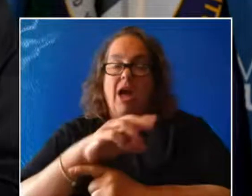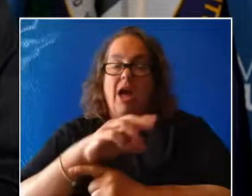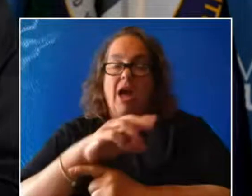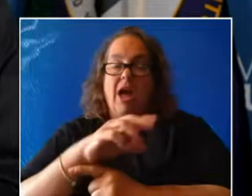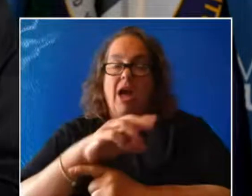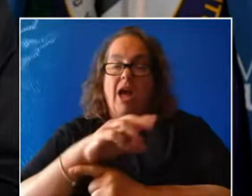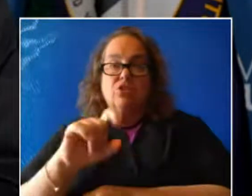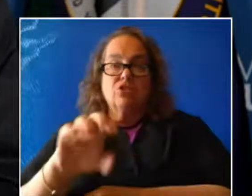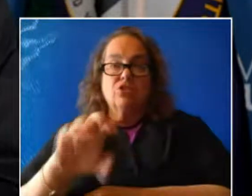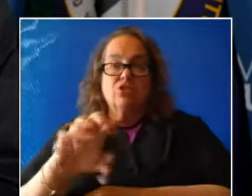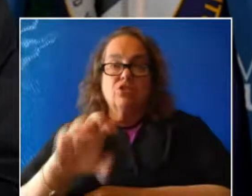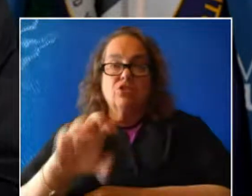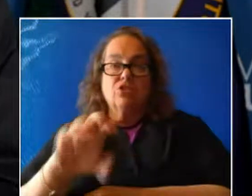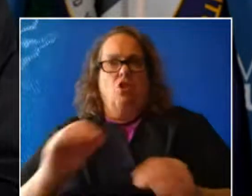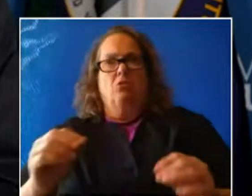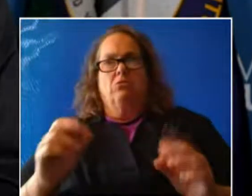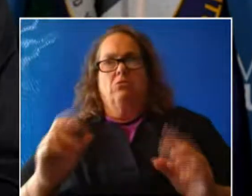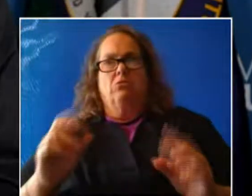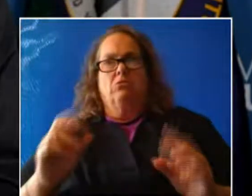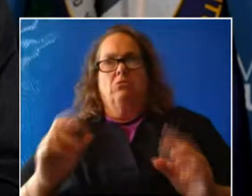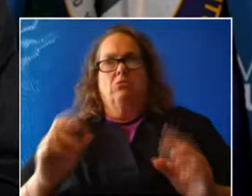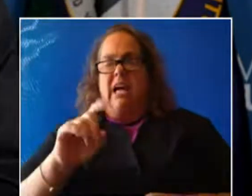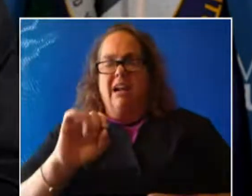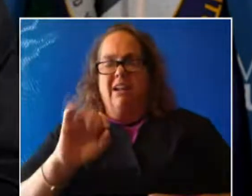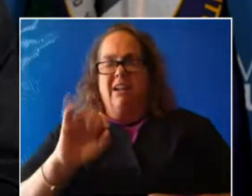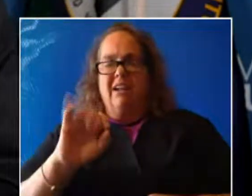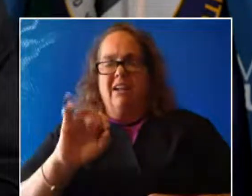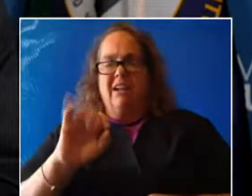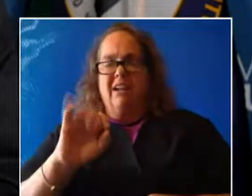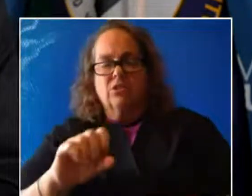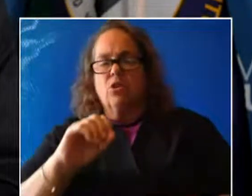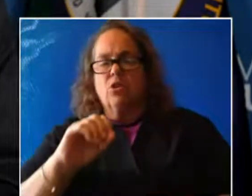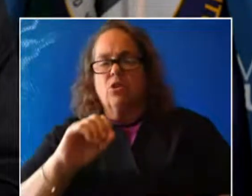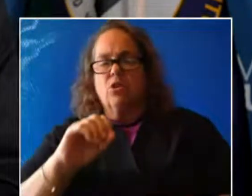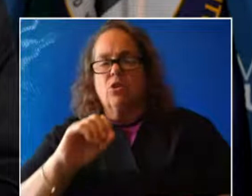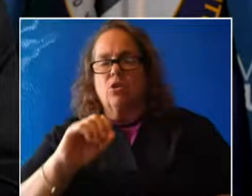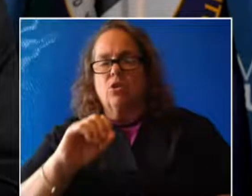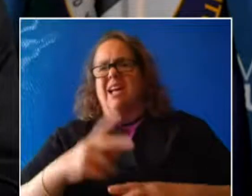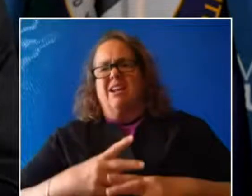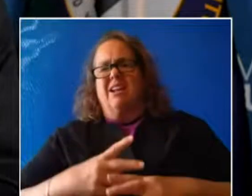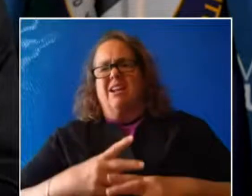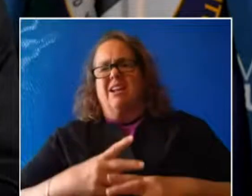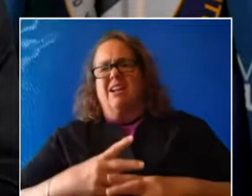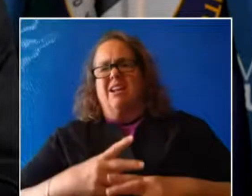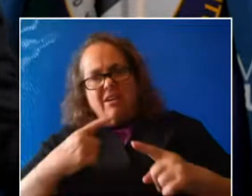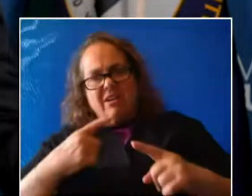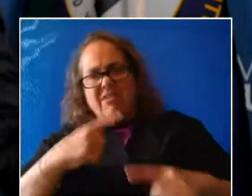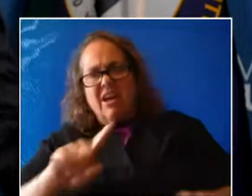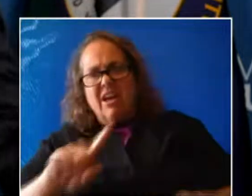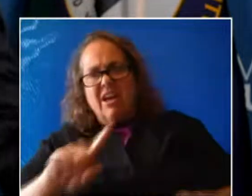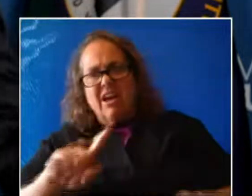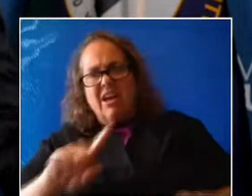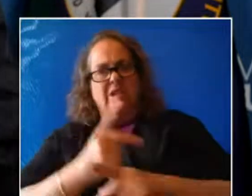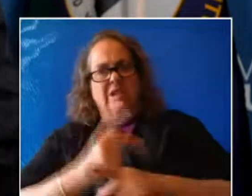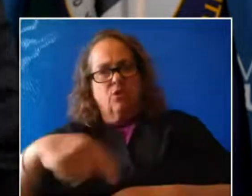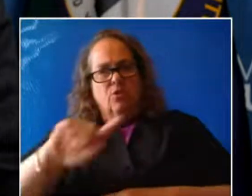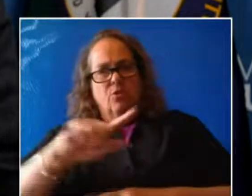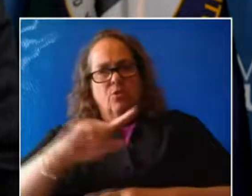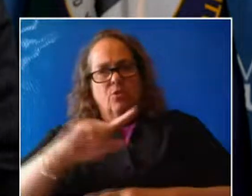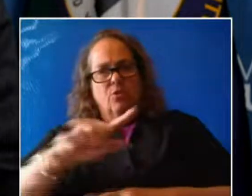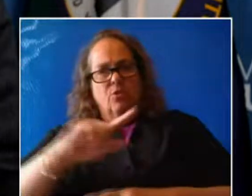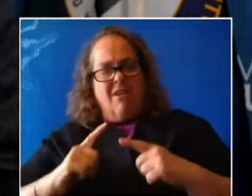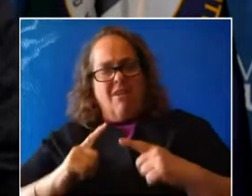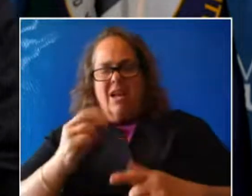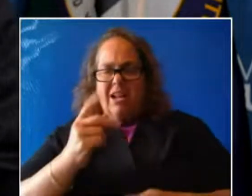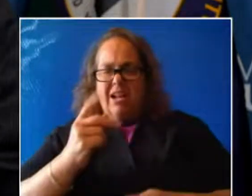or risk, and they are so effective in keeping you alive. And they're effective in keeping alive the